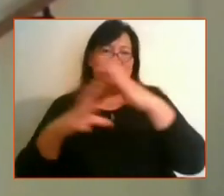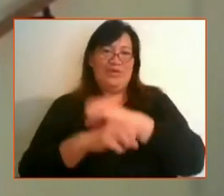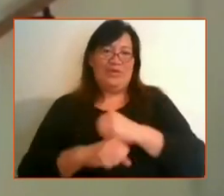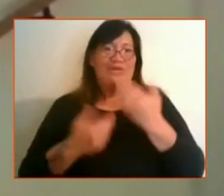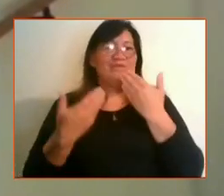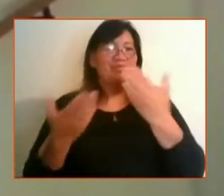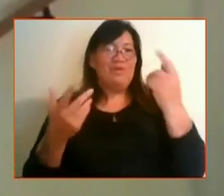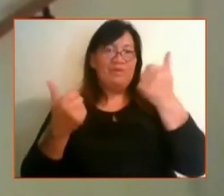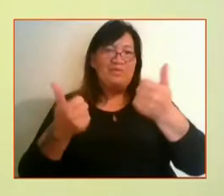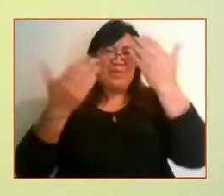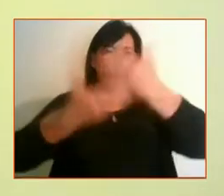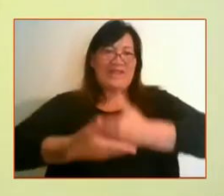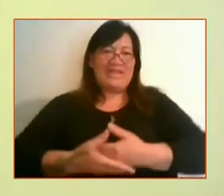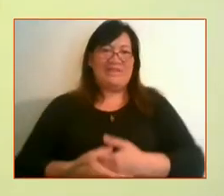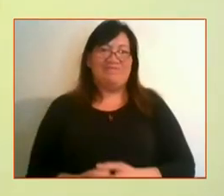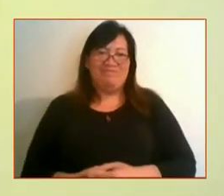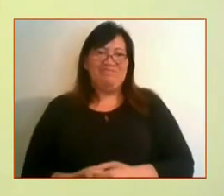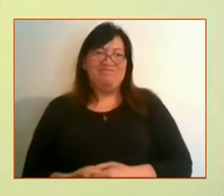Pōmari.